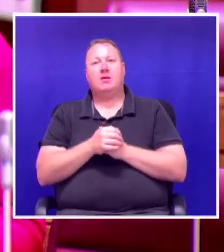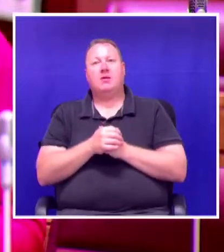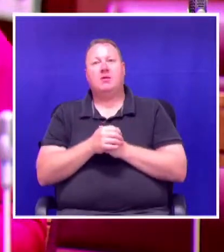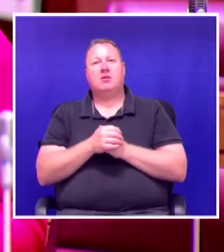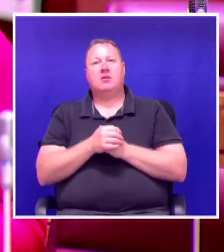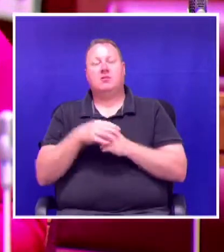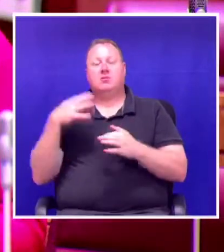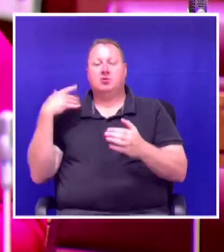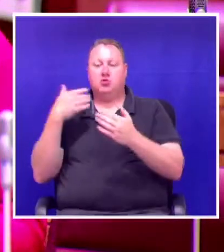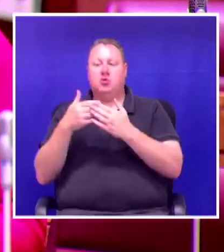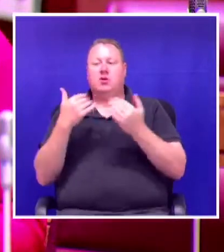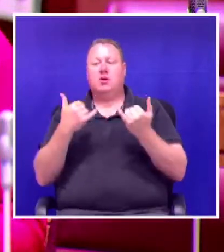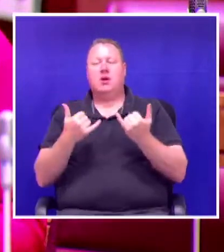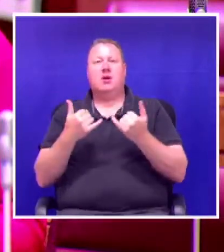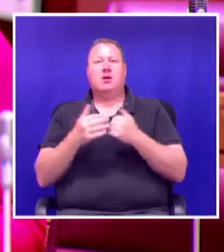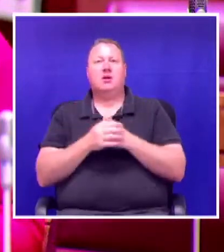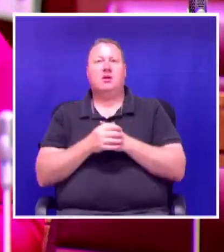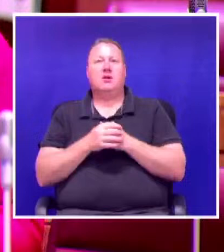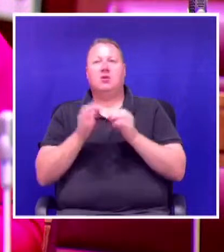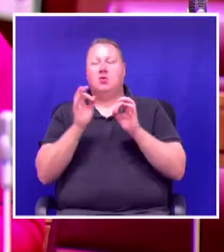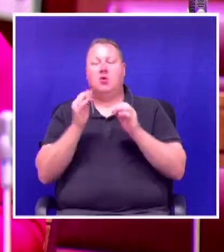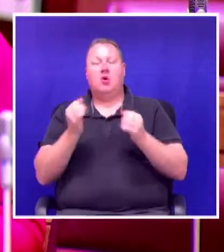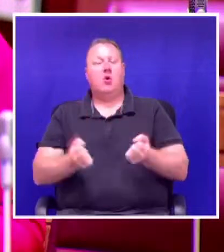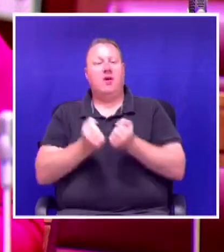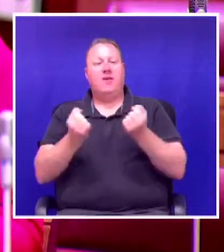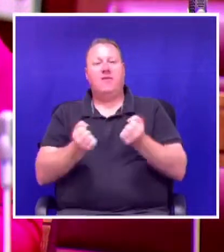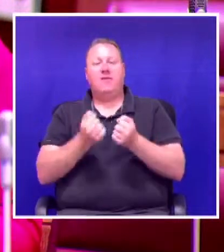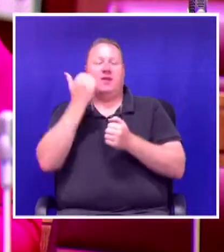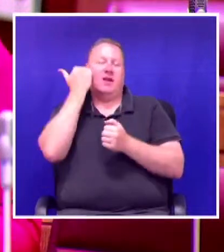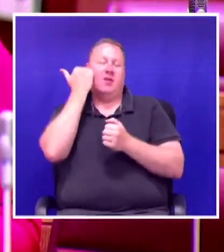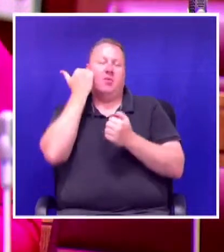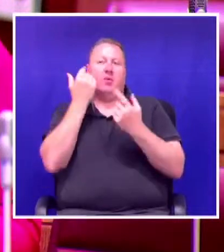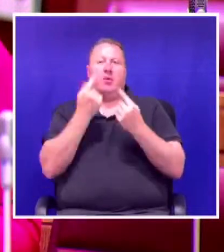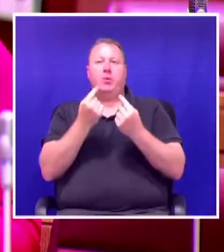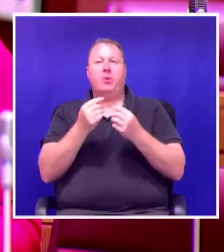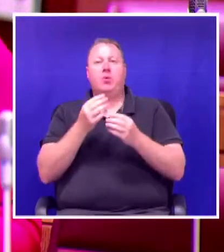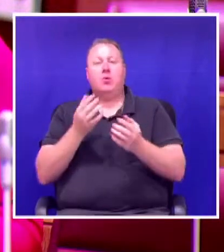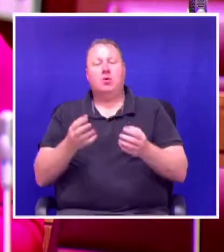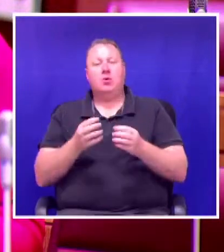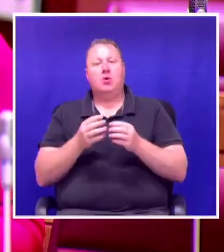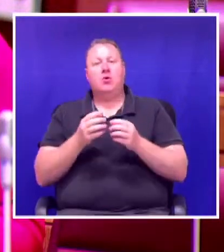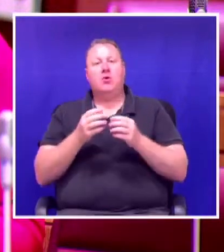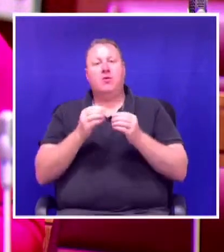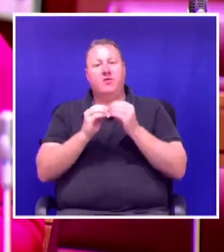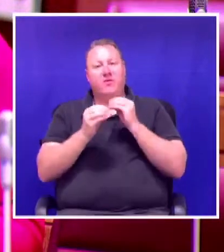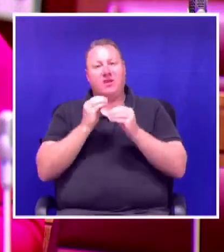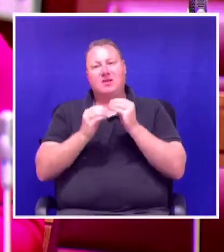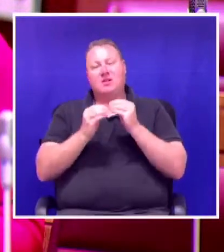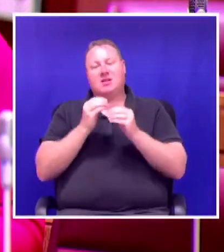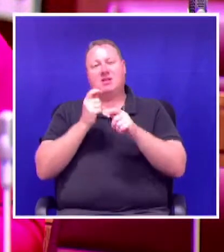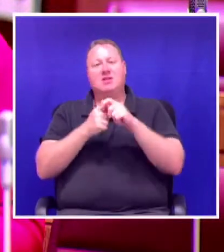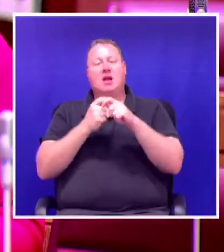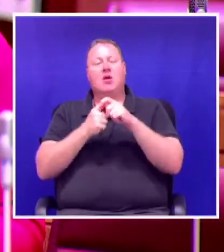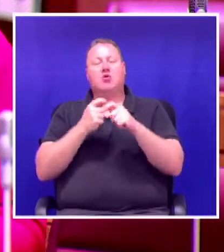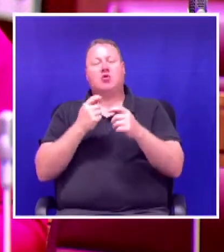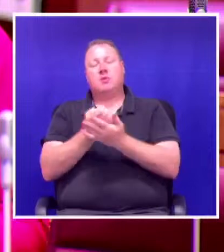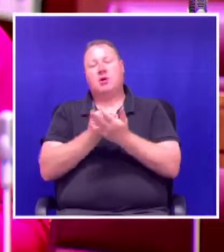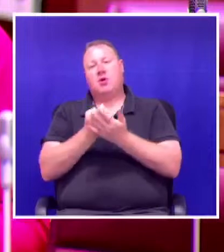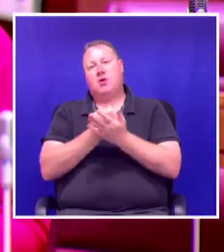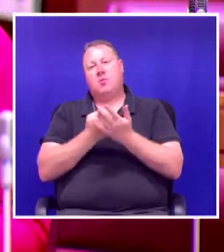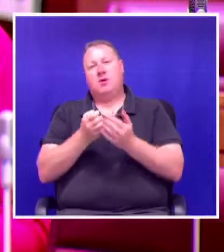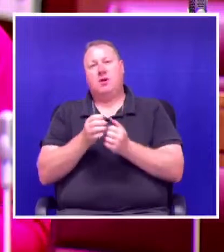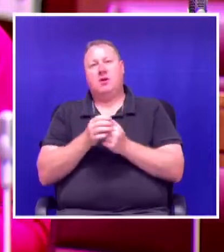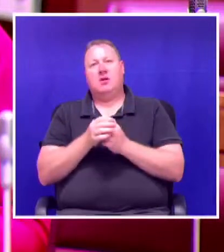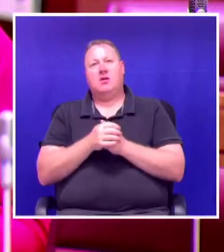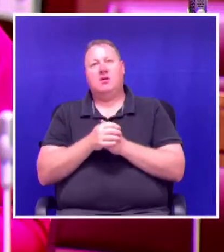date, there have been no real efforts taken by government to revitalize townships and rural economies. as